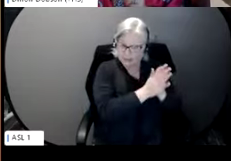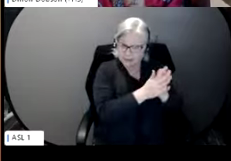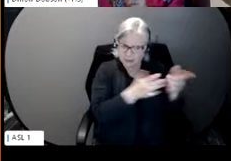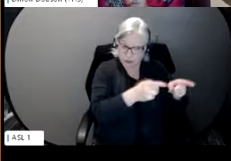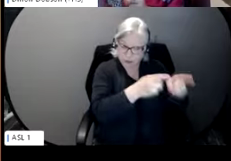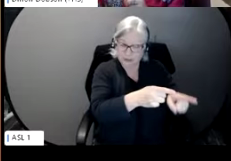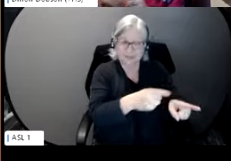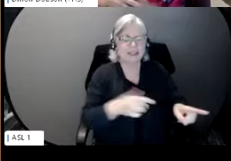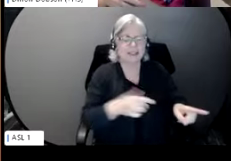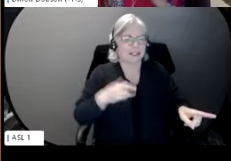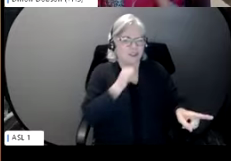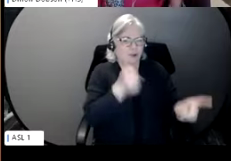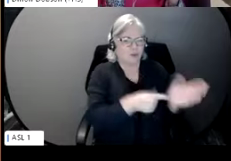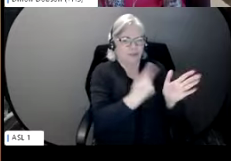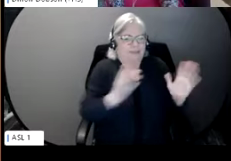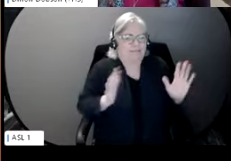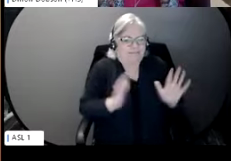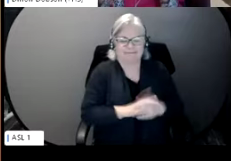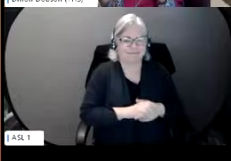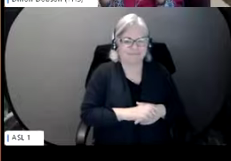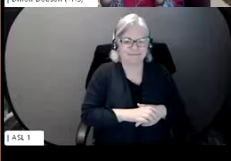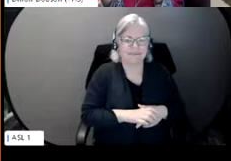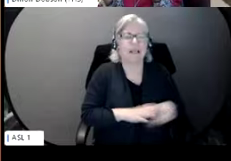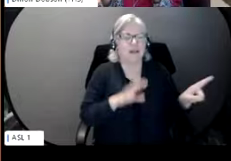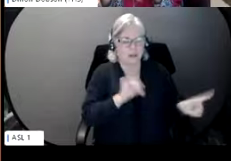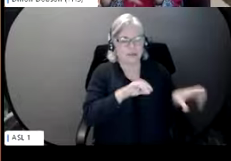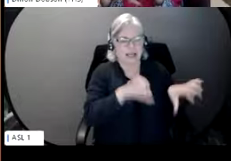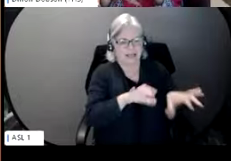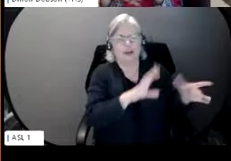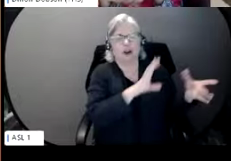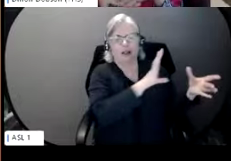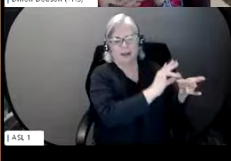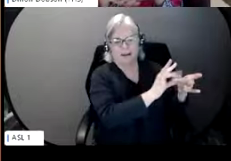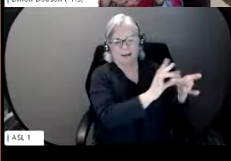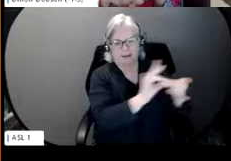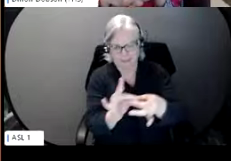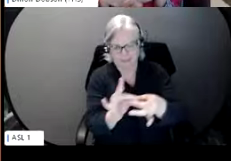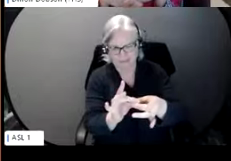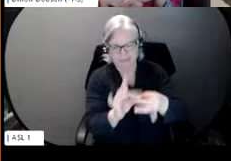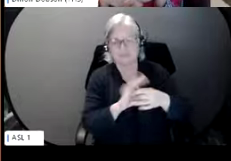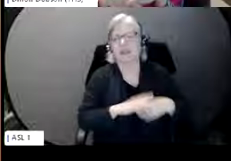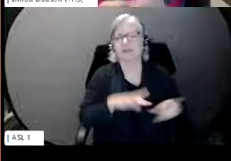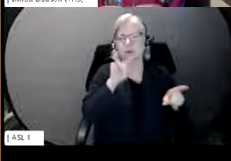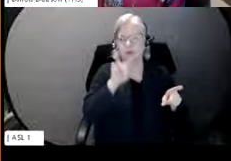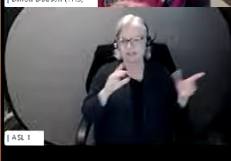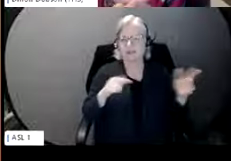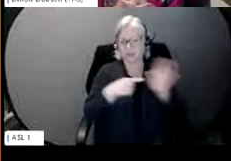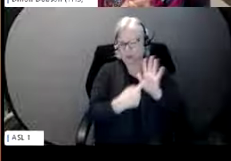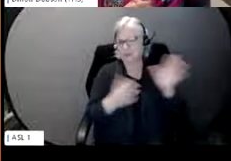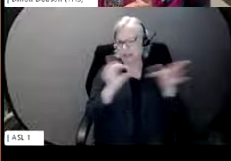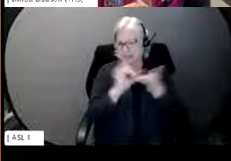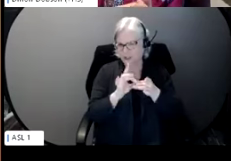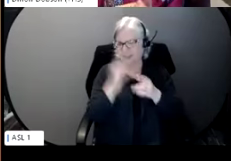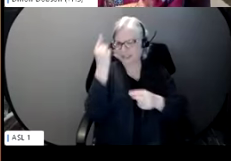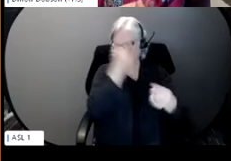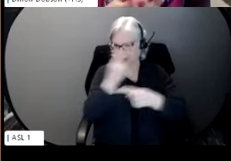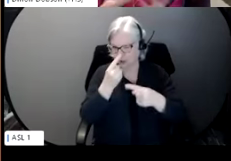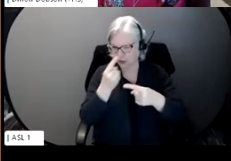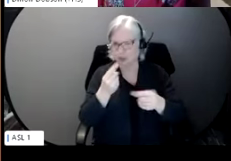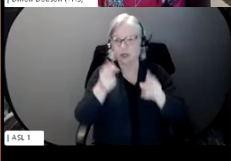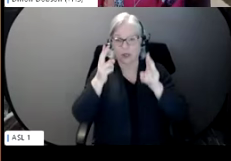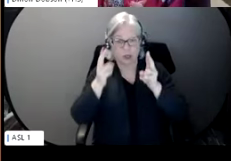incident. Rather, the acts are linked. And so this connection underscores the importance of considering both human and animal